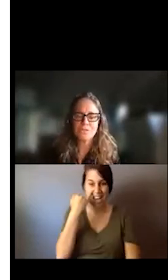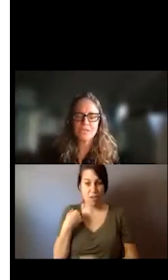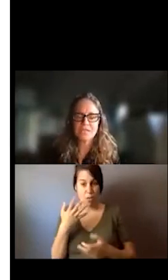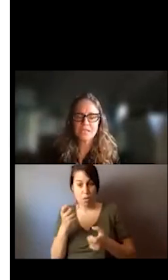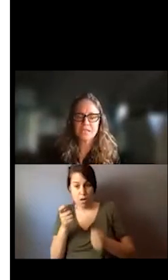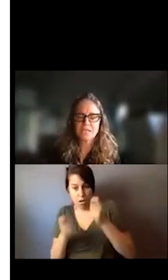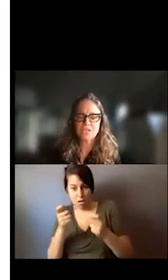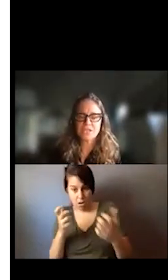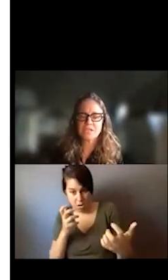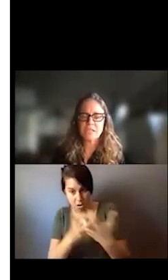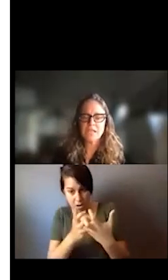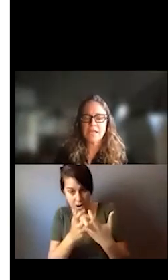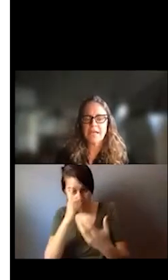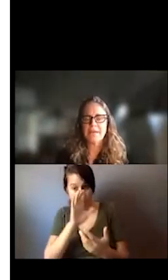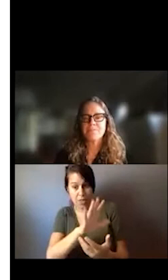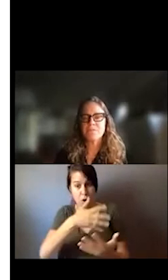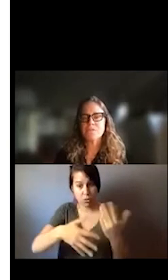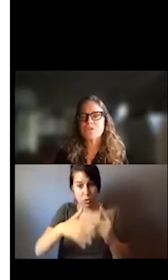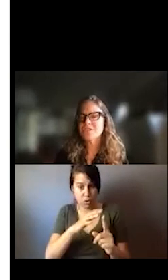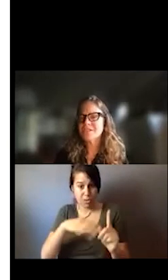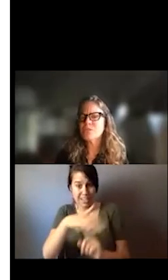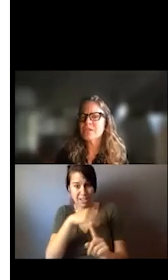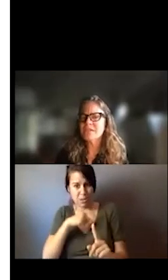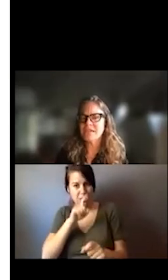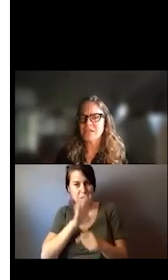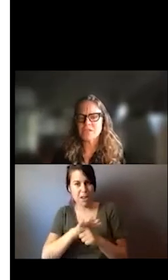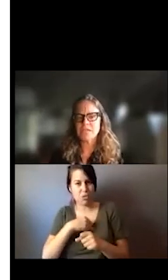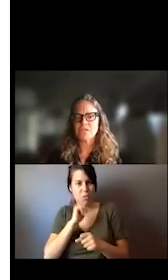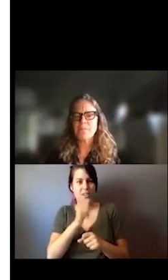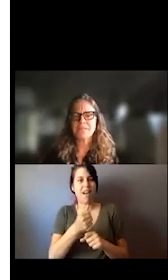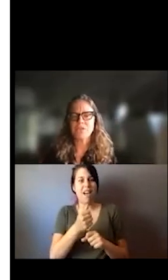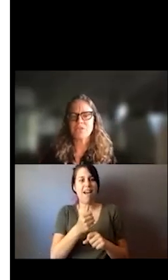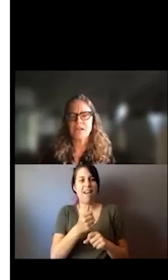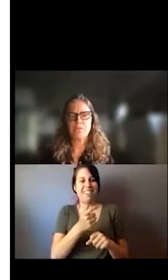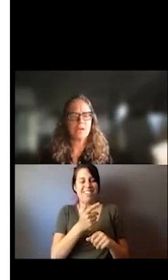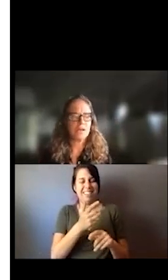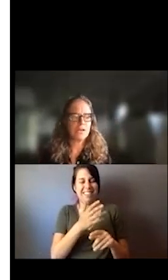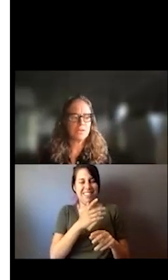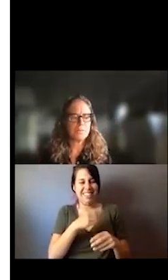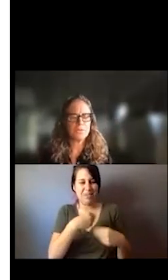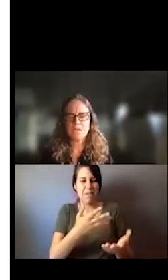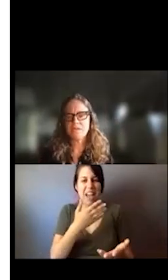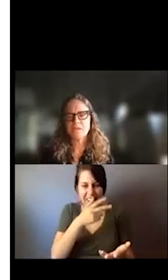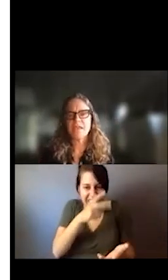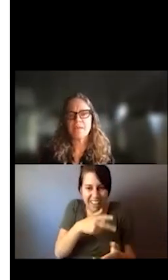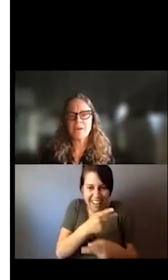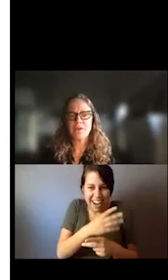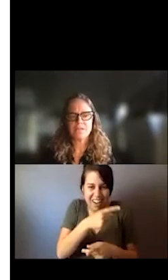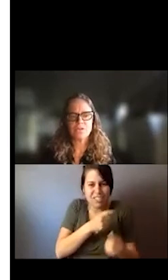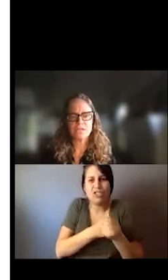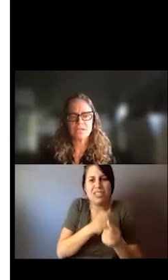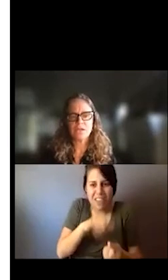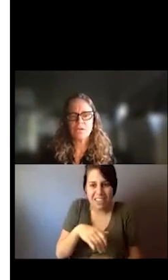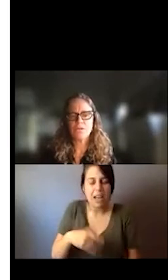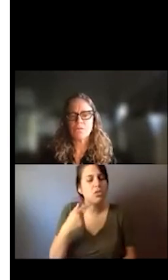patients' social conditions. So there are just some really interesting topics here that I would encourage people to think